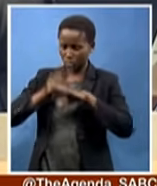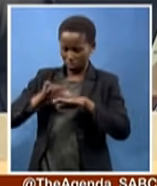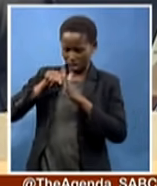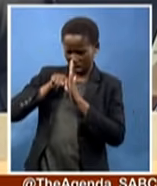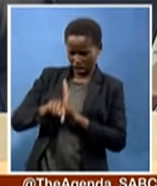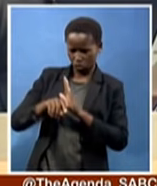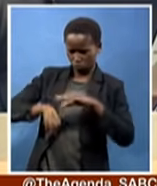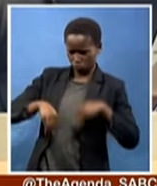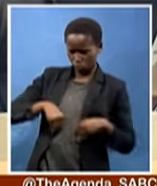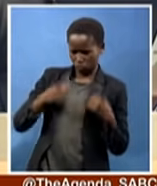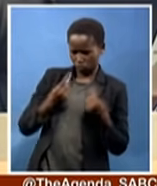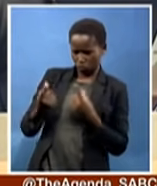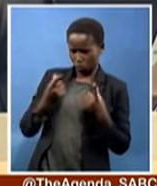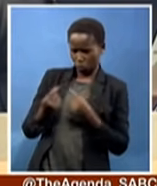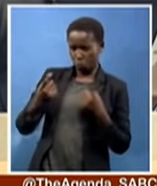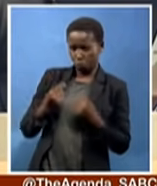do so.